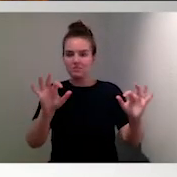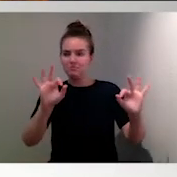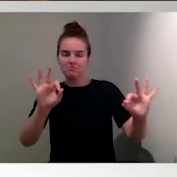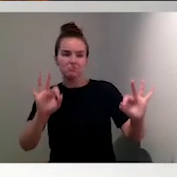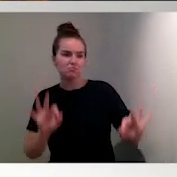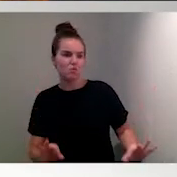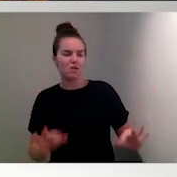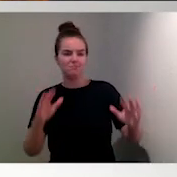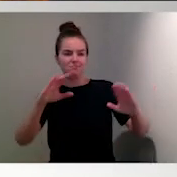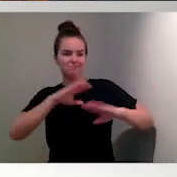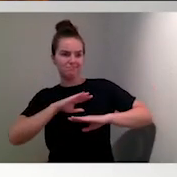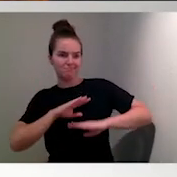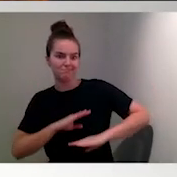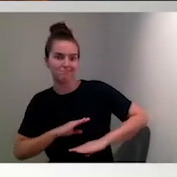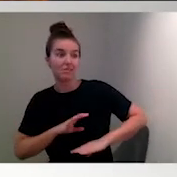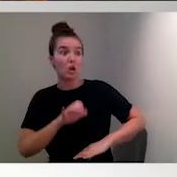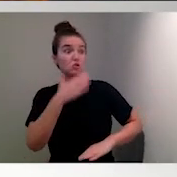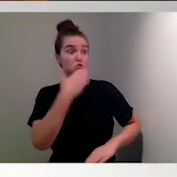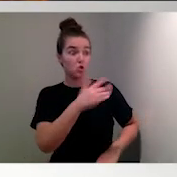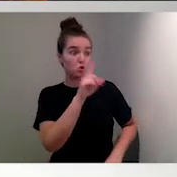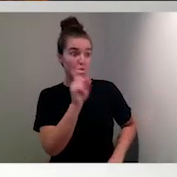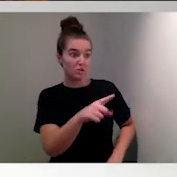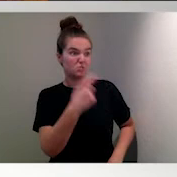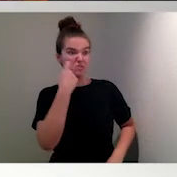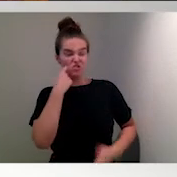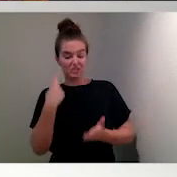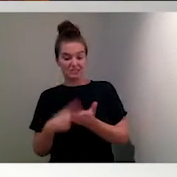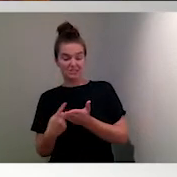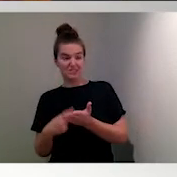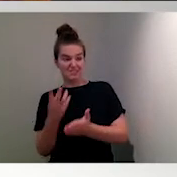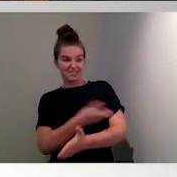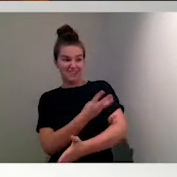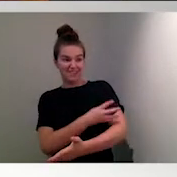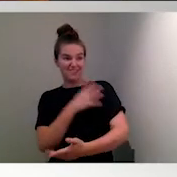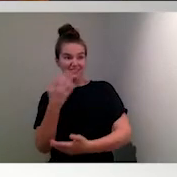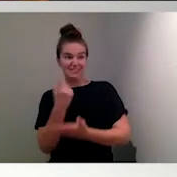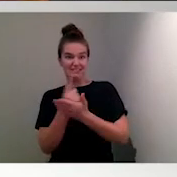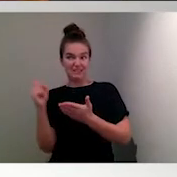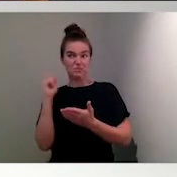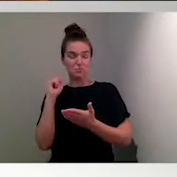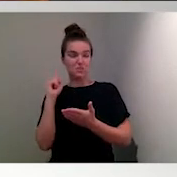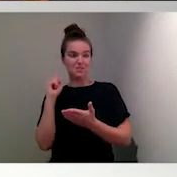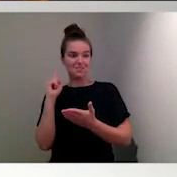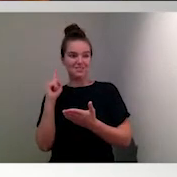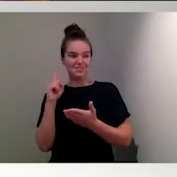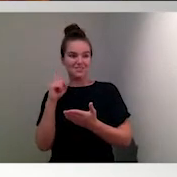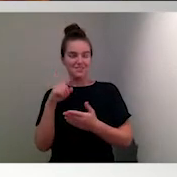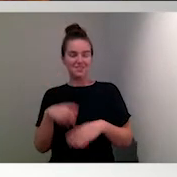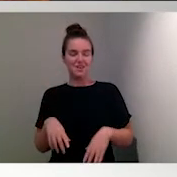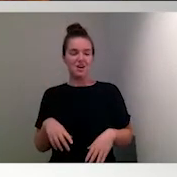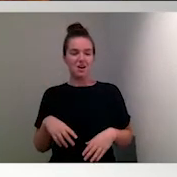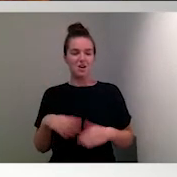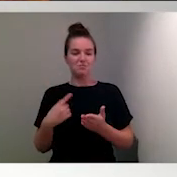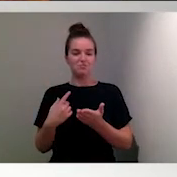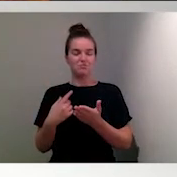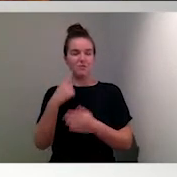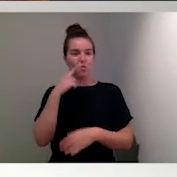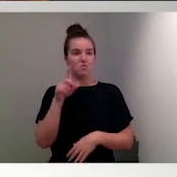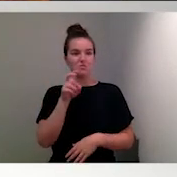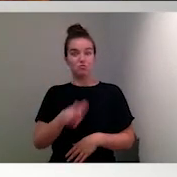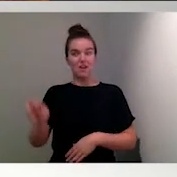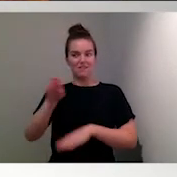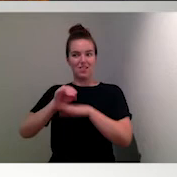one we were just discussing this past week in our travel agent forum. So great question. We actually do